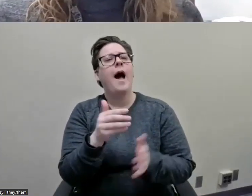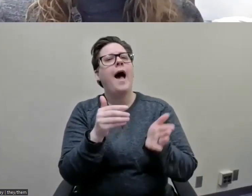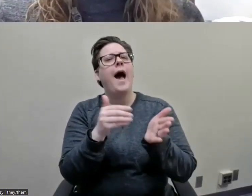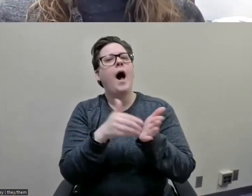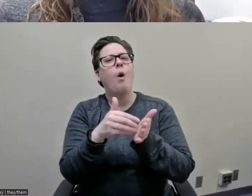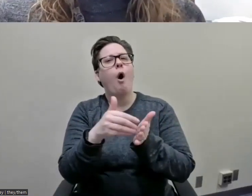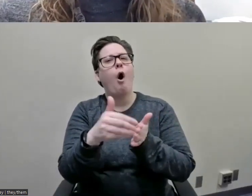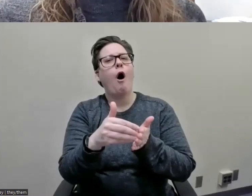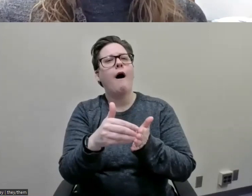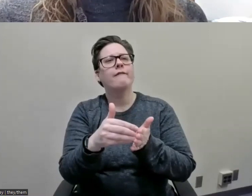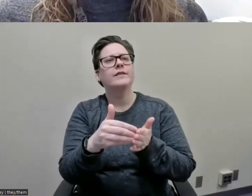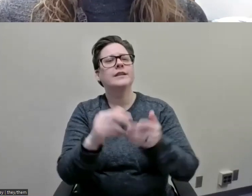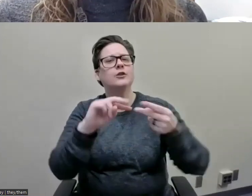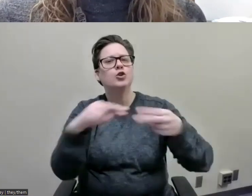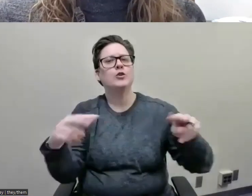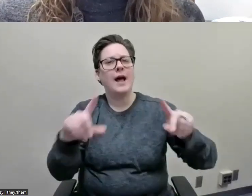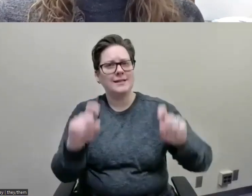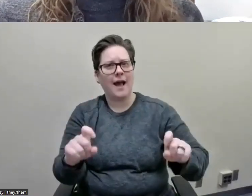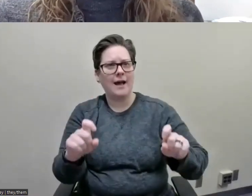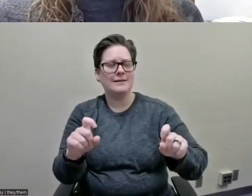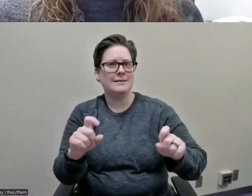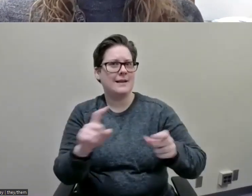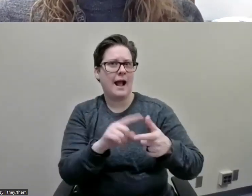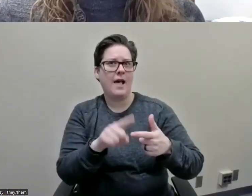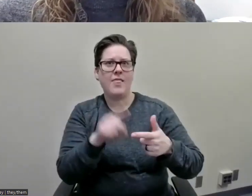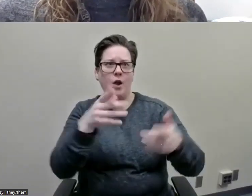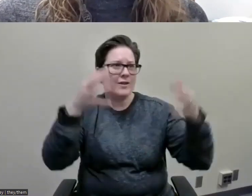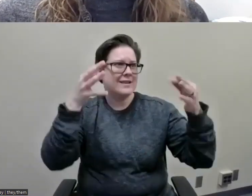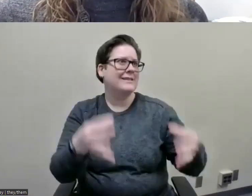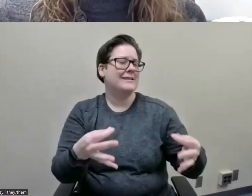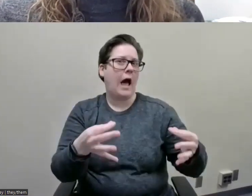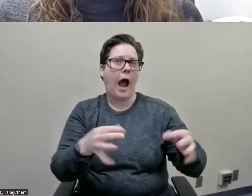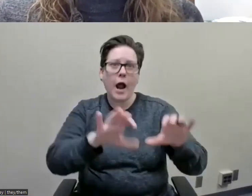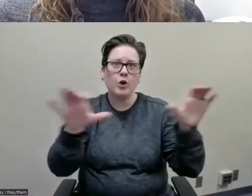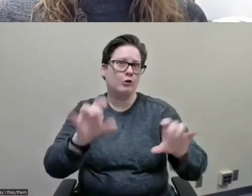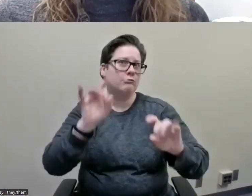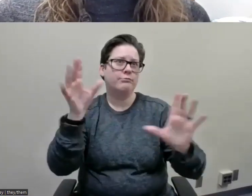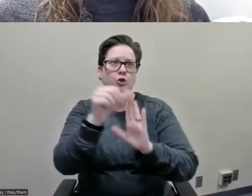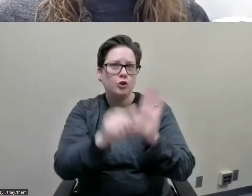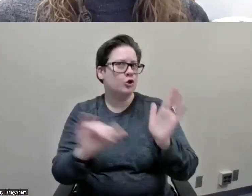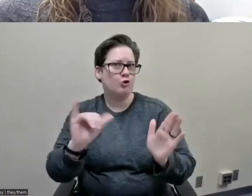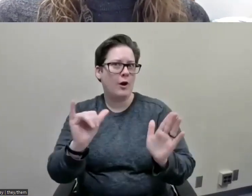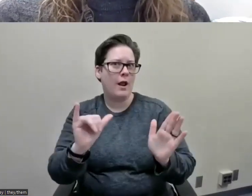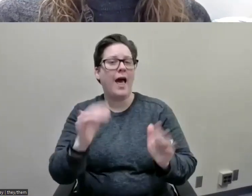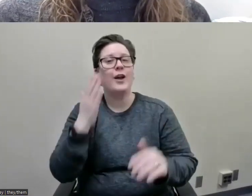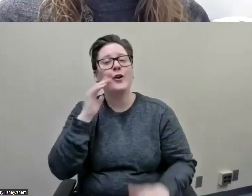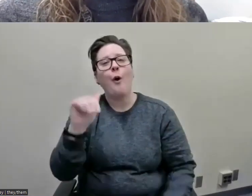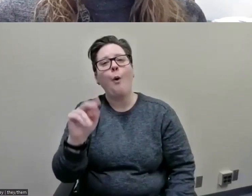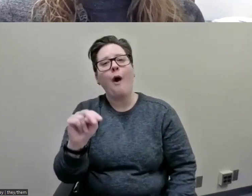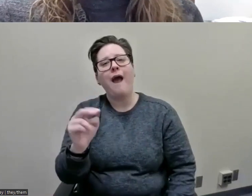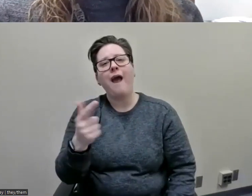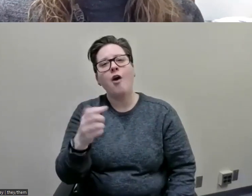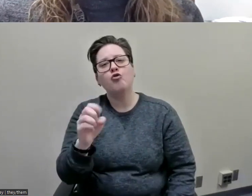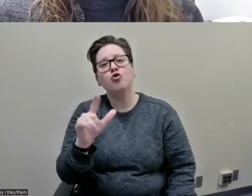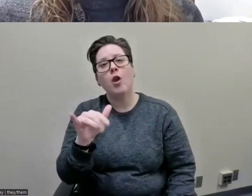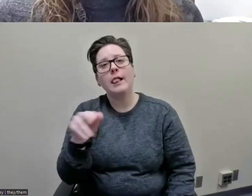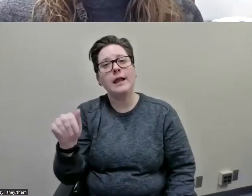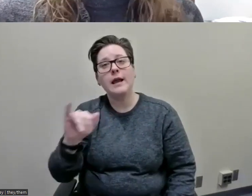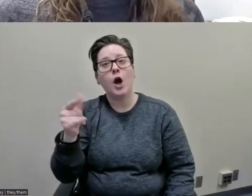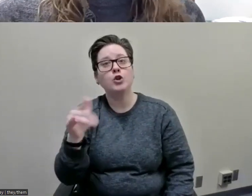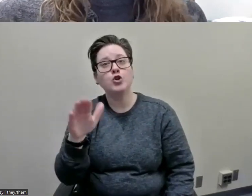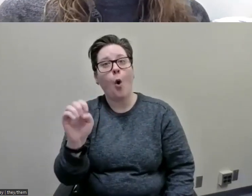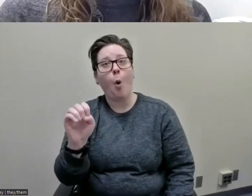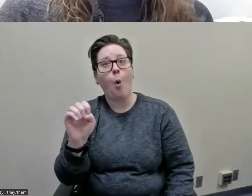genetic testing lead to radical preventative procedures like the double mastectomy that Angelina Jolie famously had? And when are